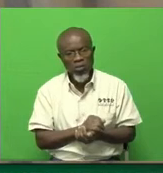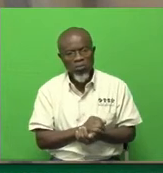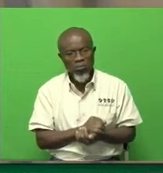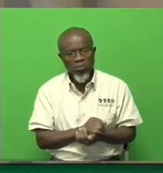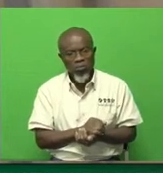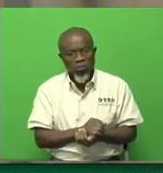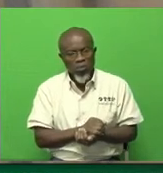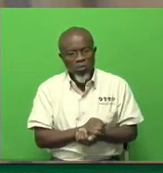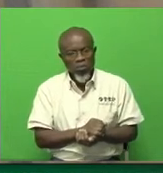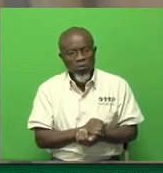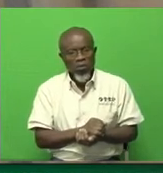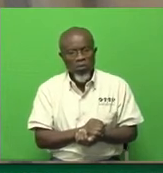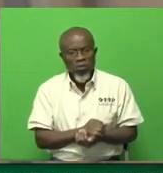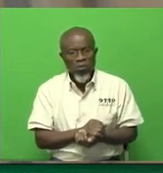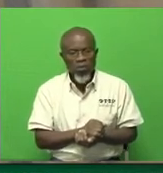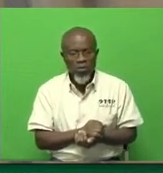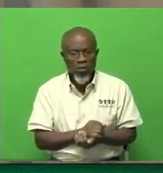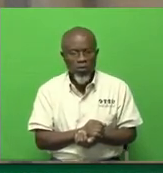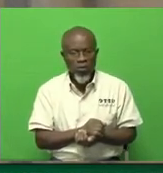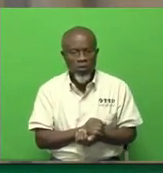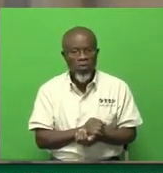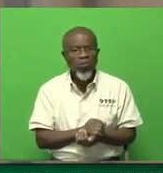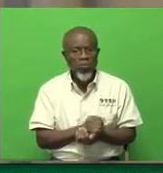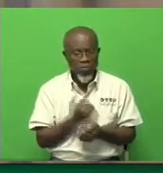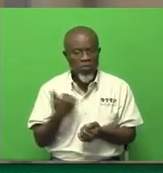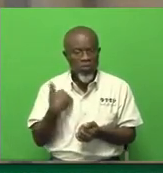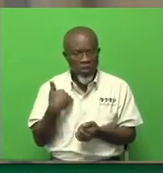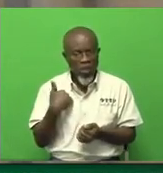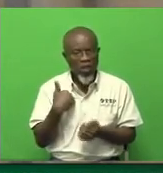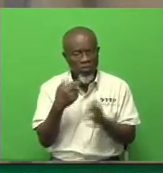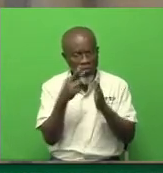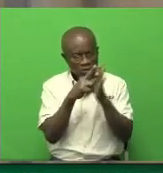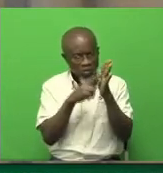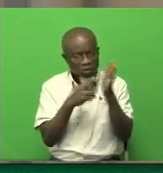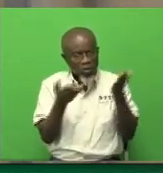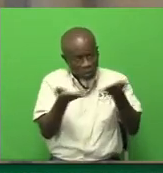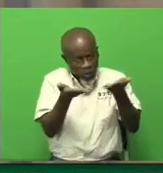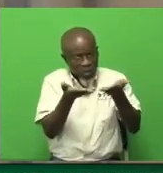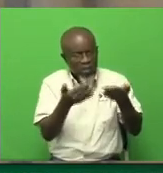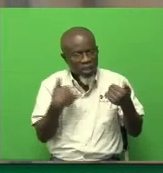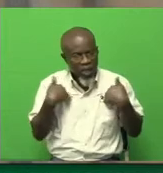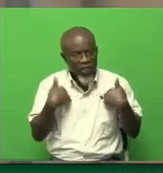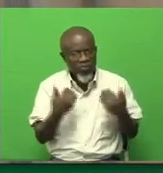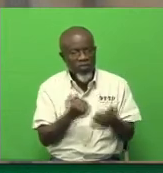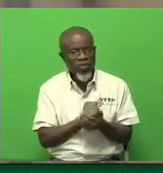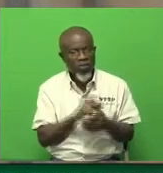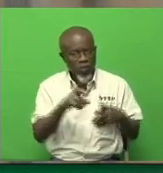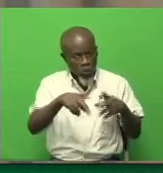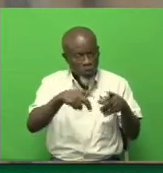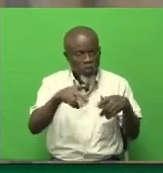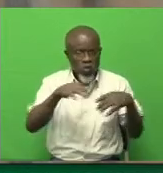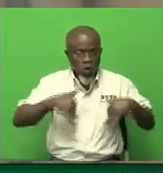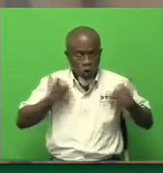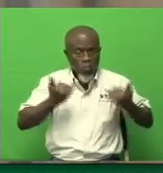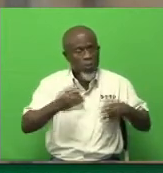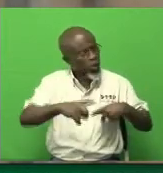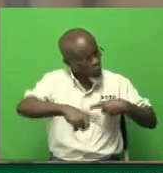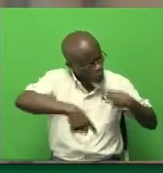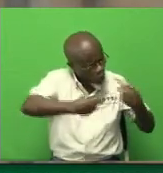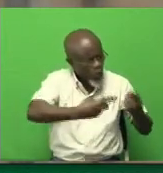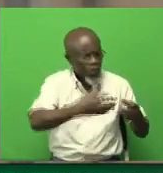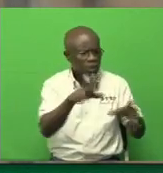been a prize of this and the measure is an effect so young people go out and get your gate if you already